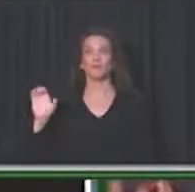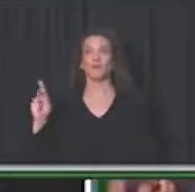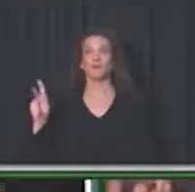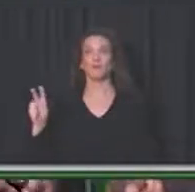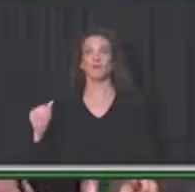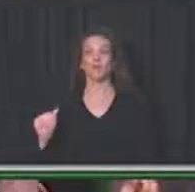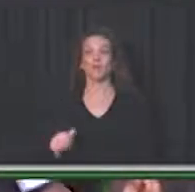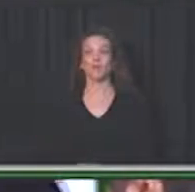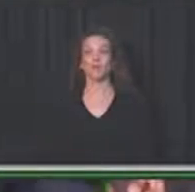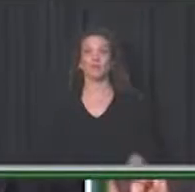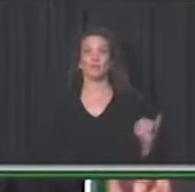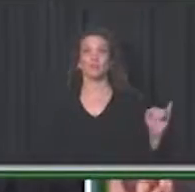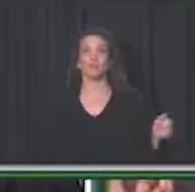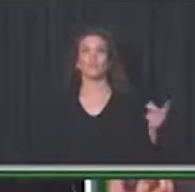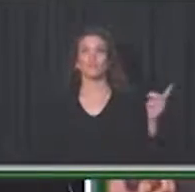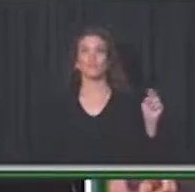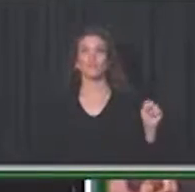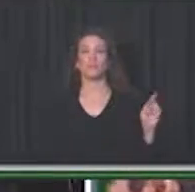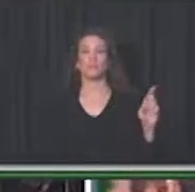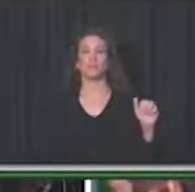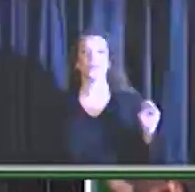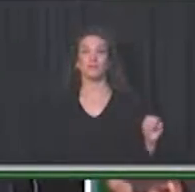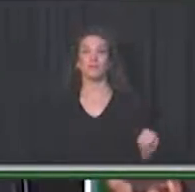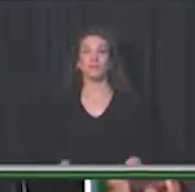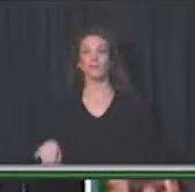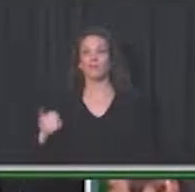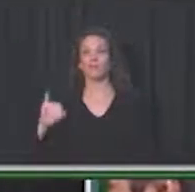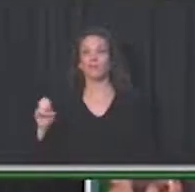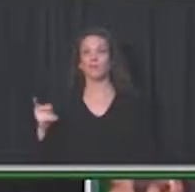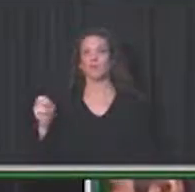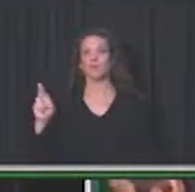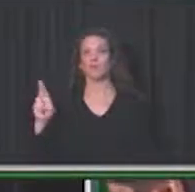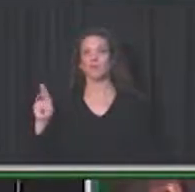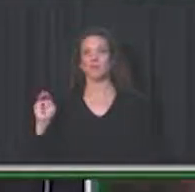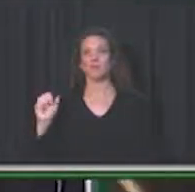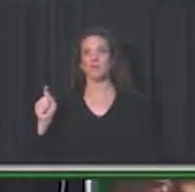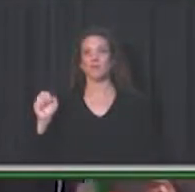Jordan Ram. Jennifer Masterson.